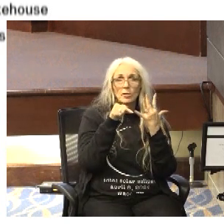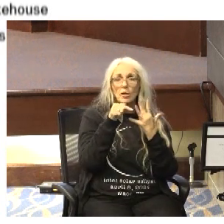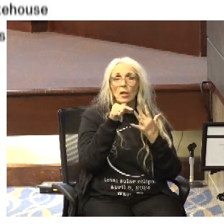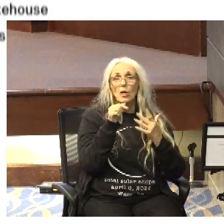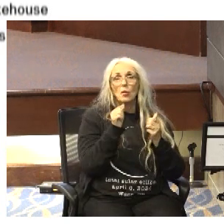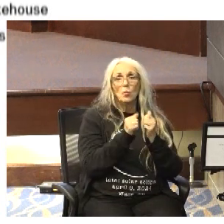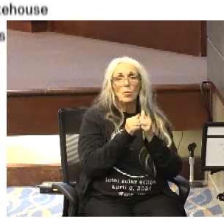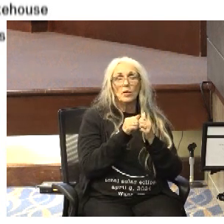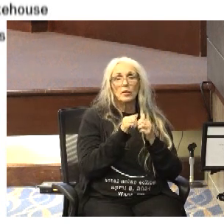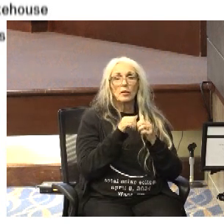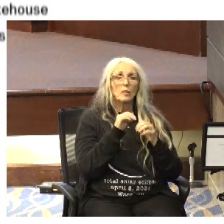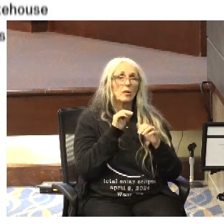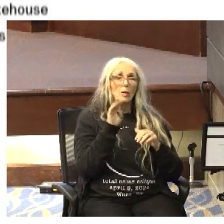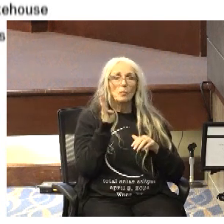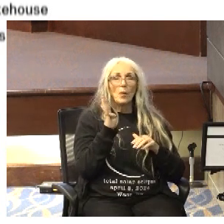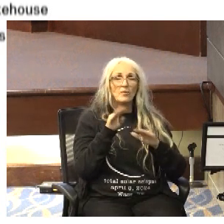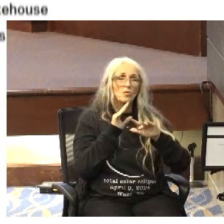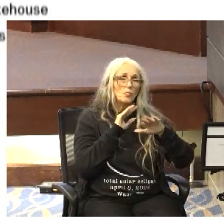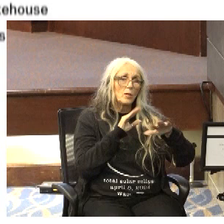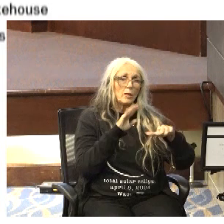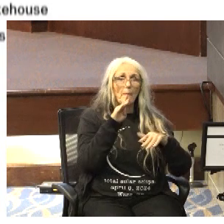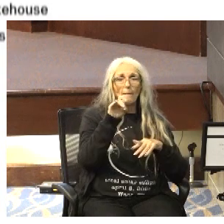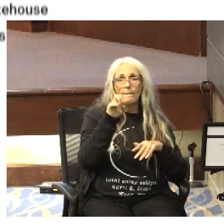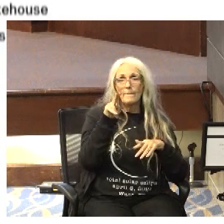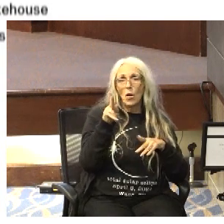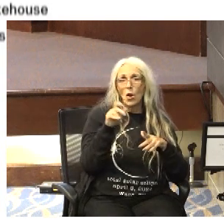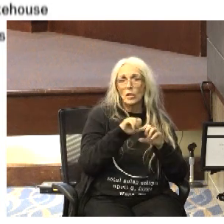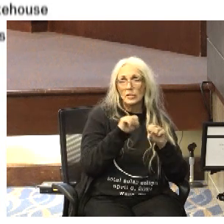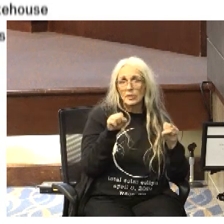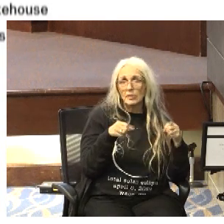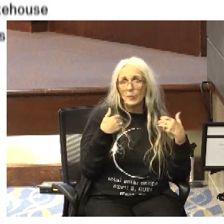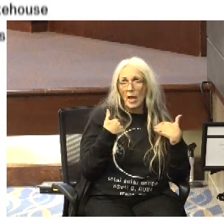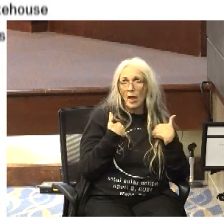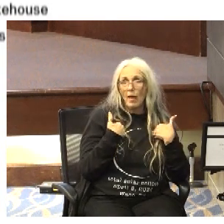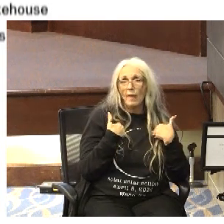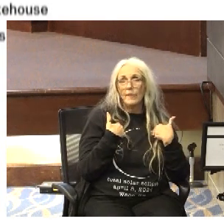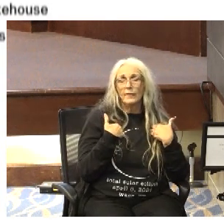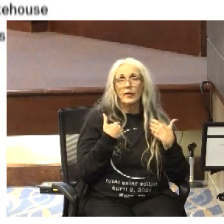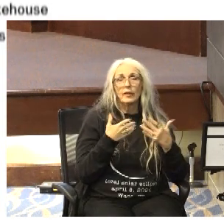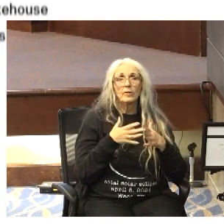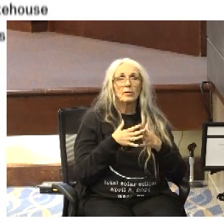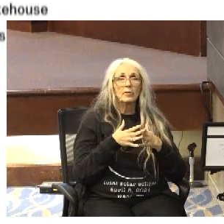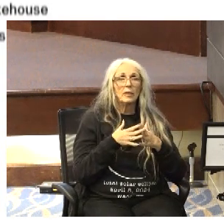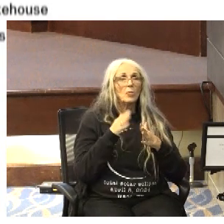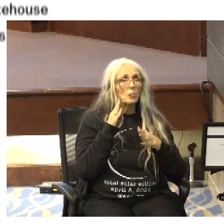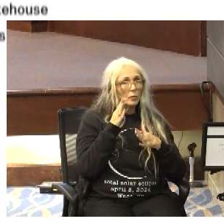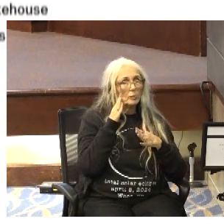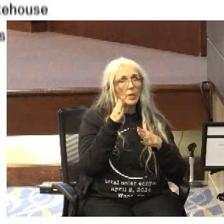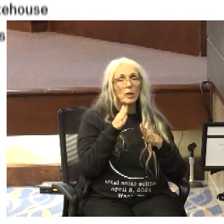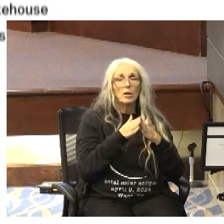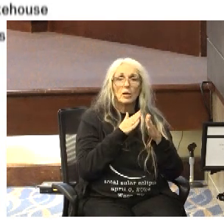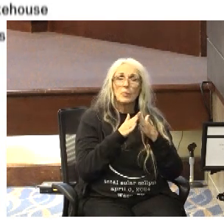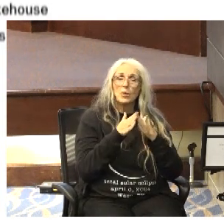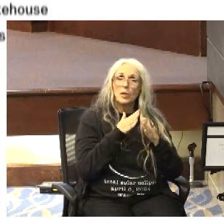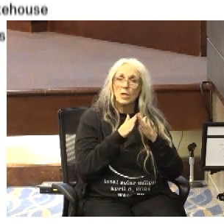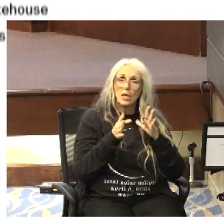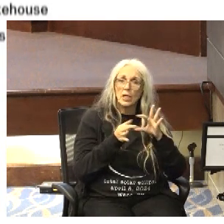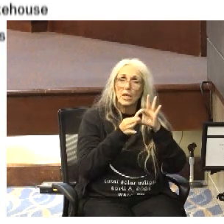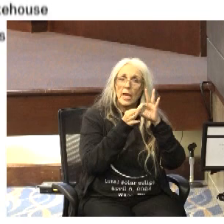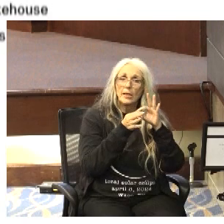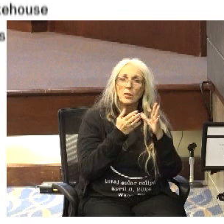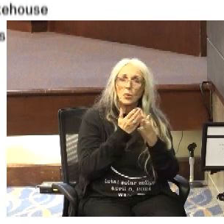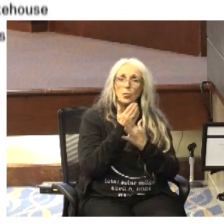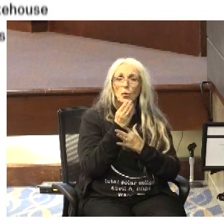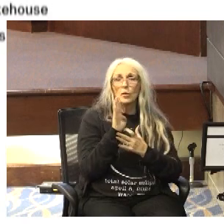that the Brazos River has, the park system has, and it's just, it's going to be a community connected by the